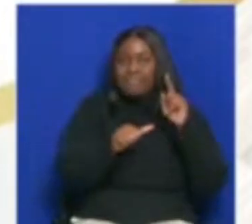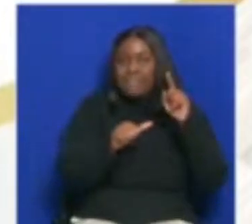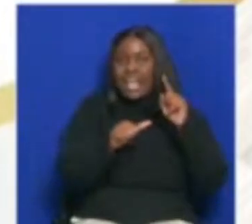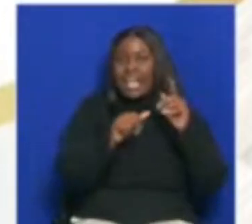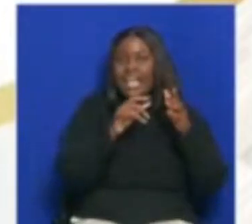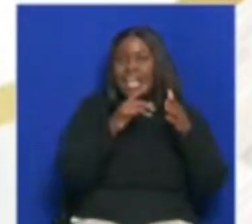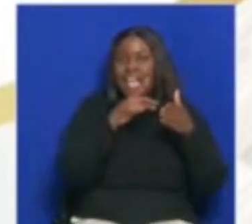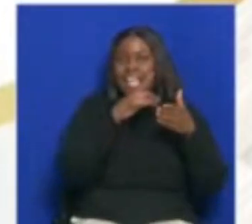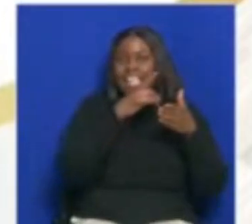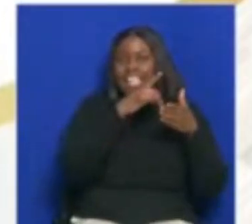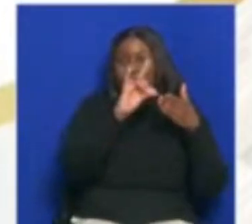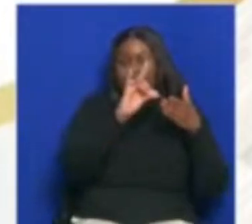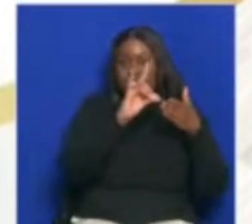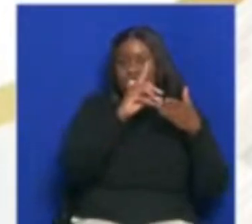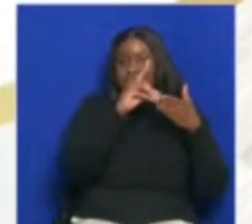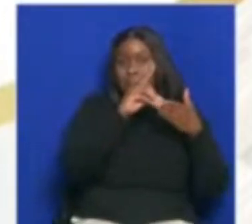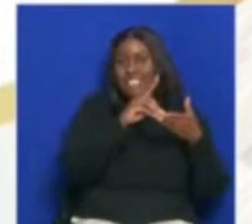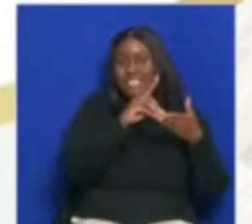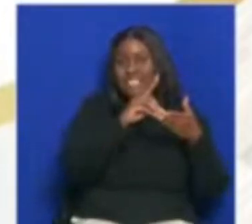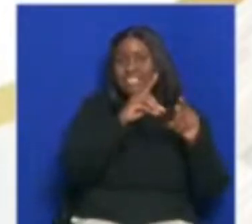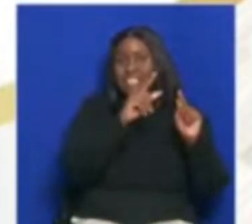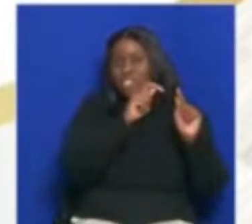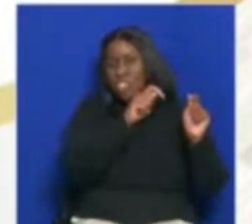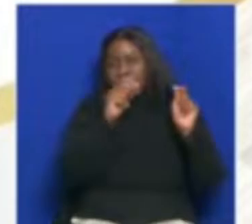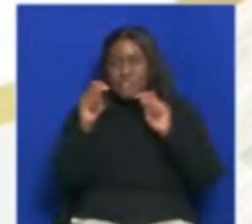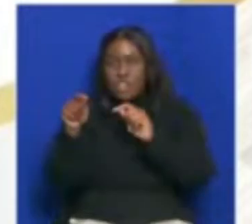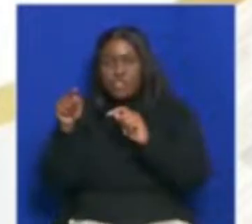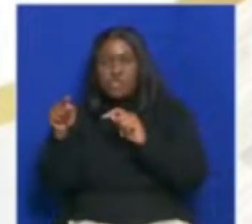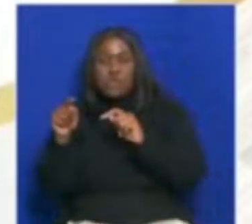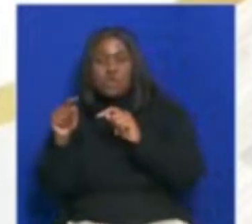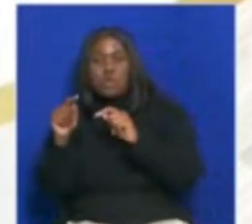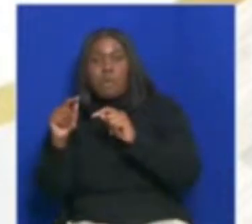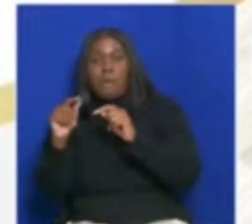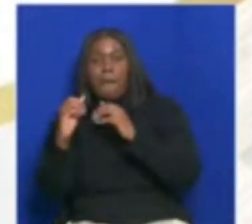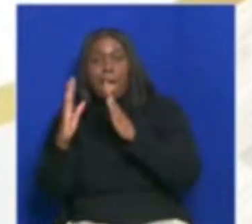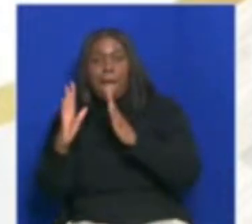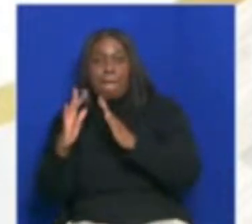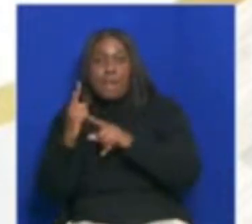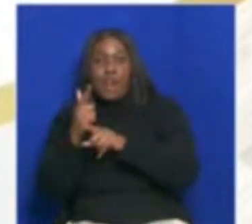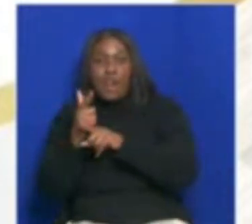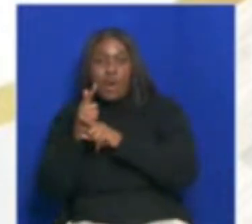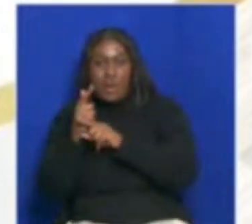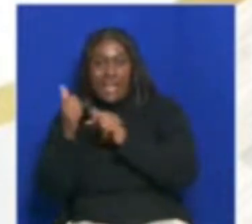to 1420, we will see the bank statement,